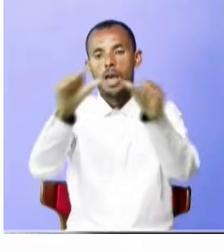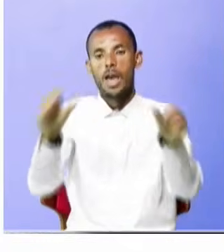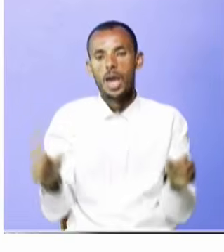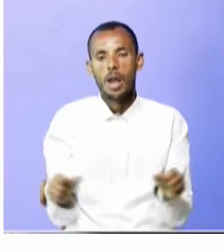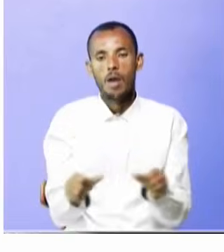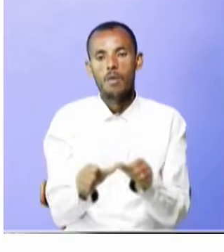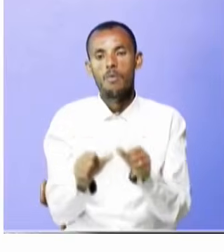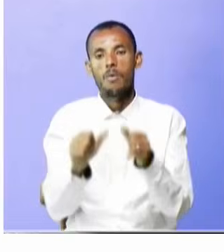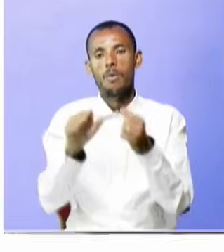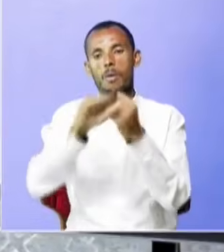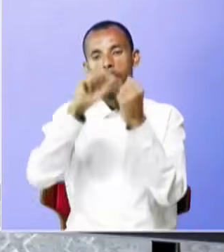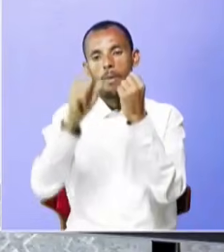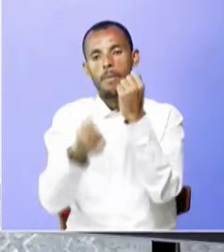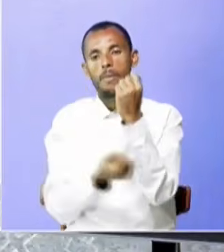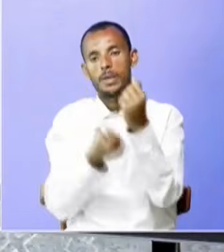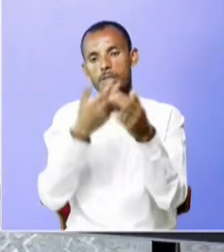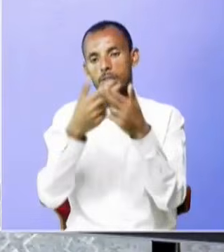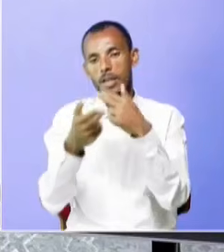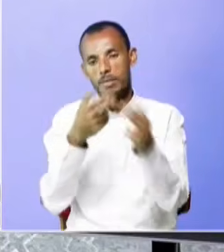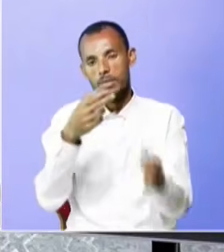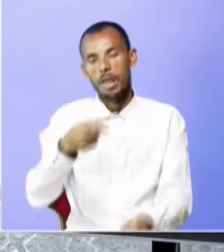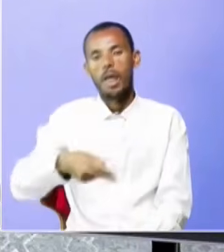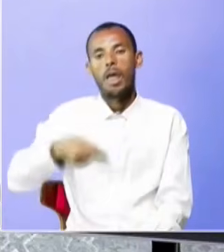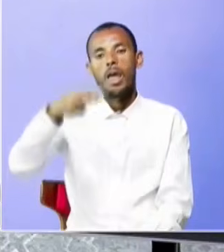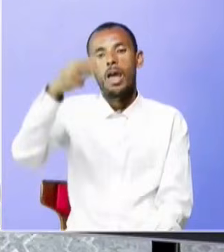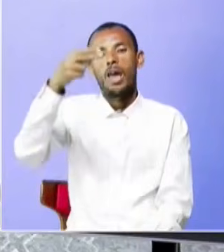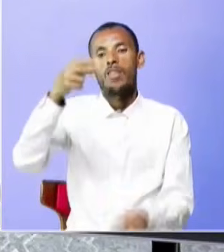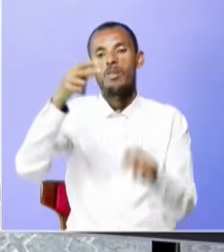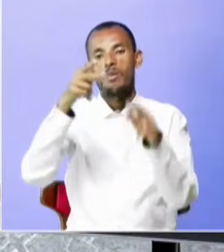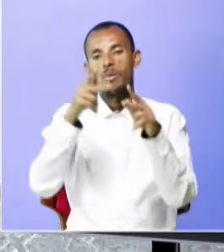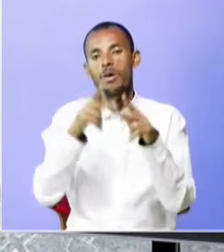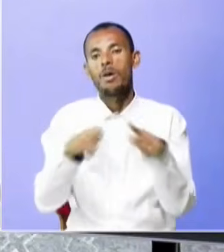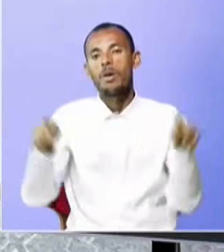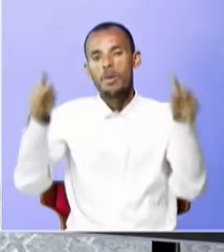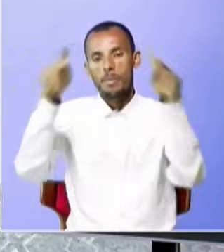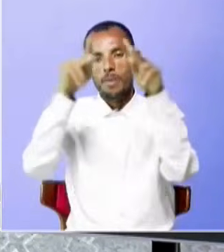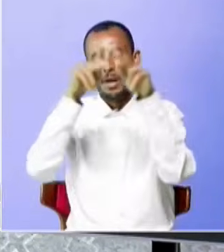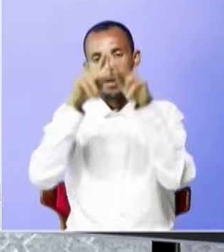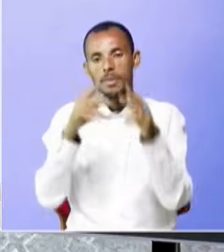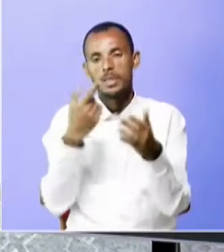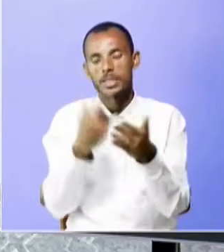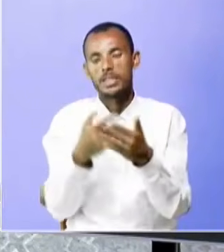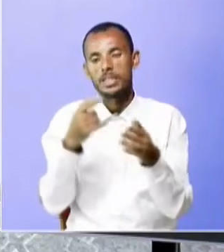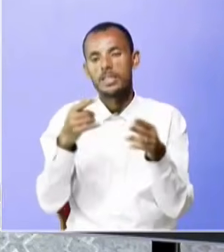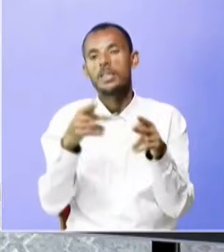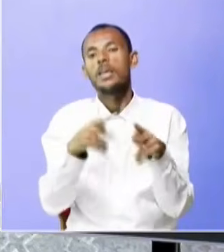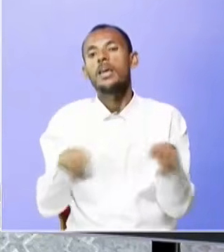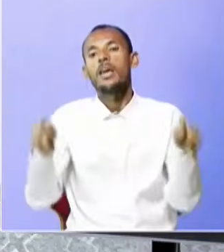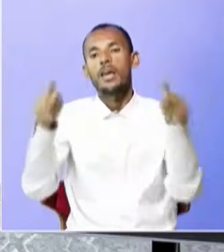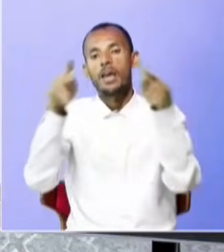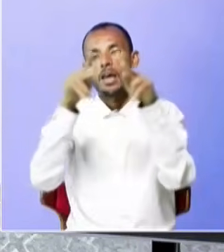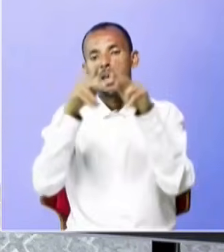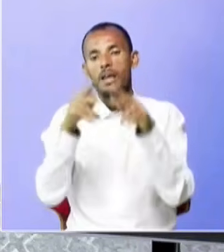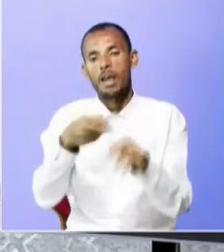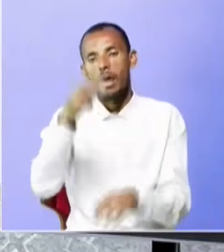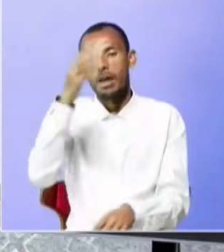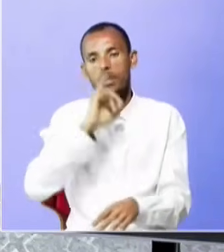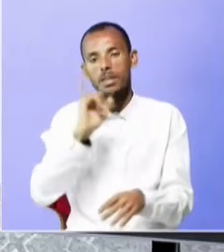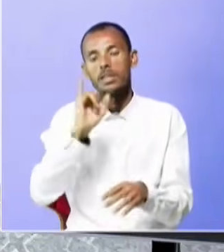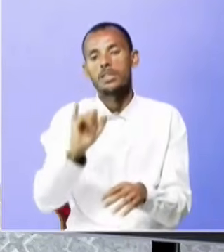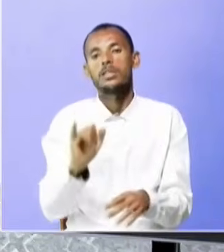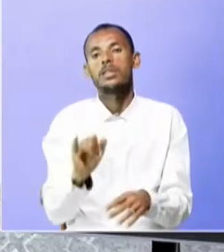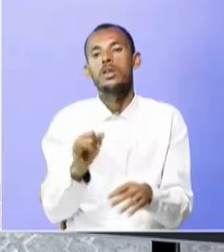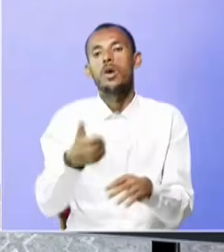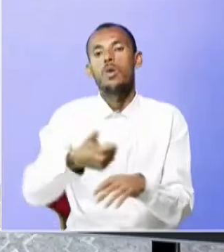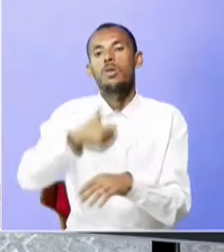times the height of the pyramid. Okay, this height is the altitude of a pyramid. Okay, you need